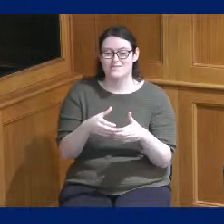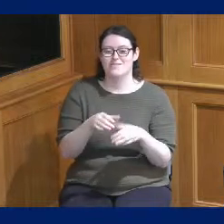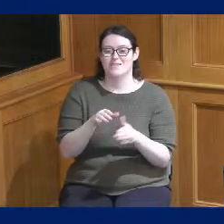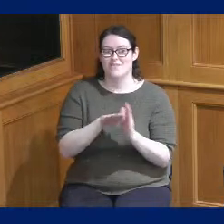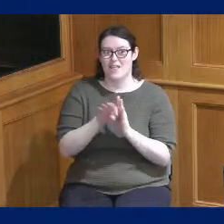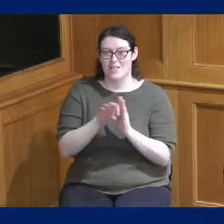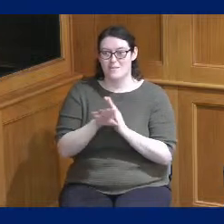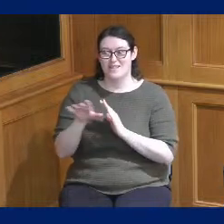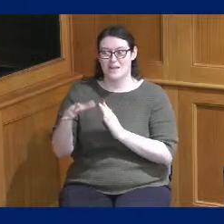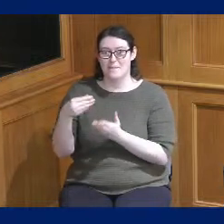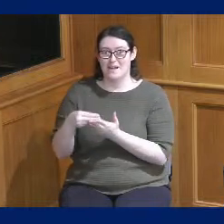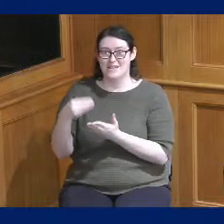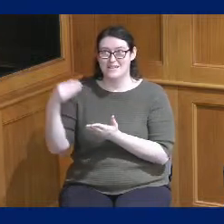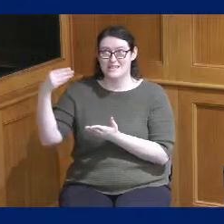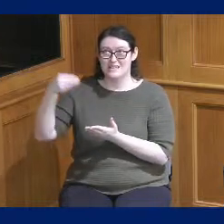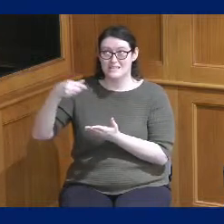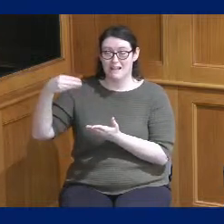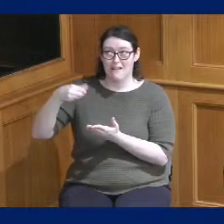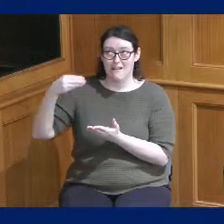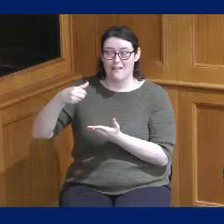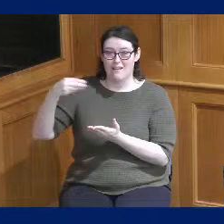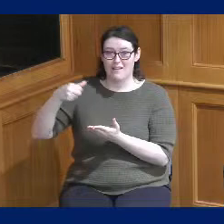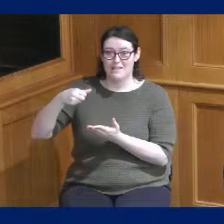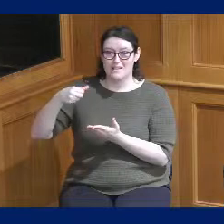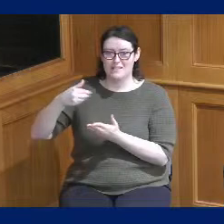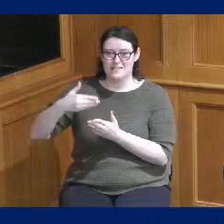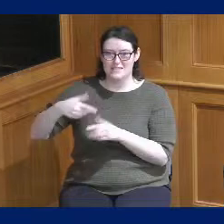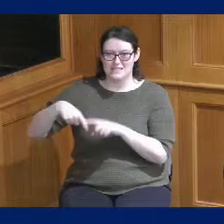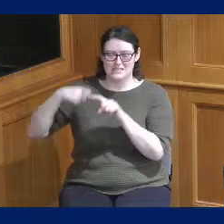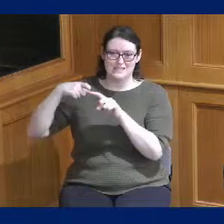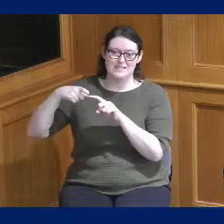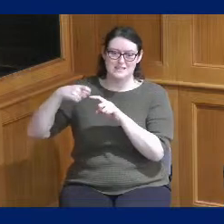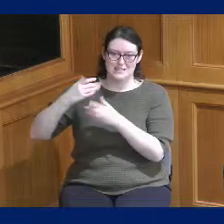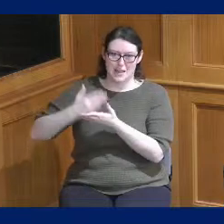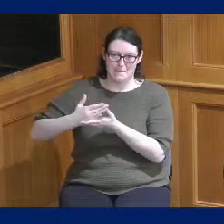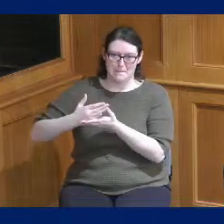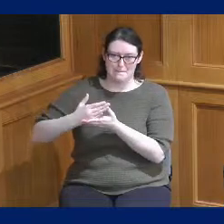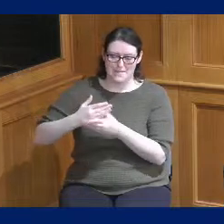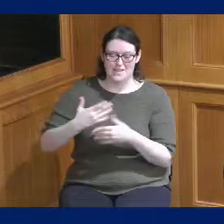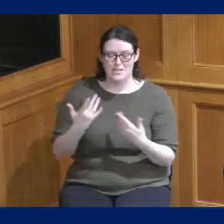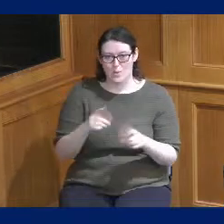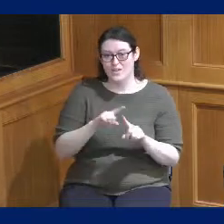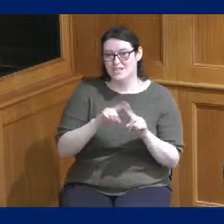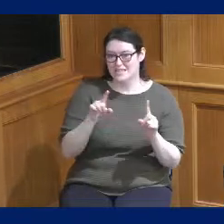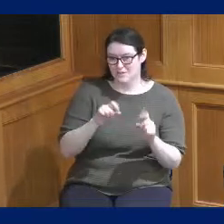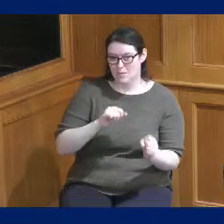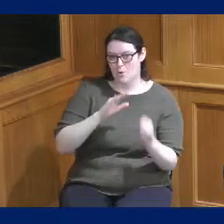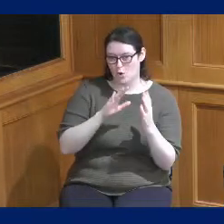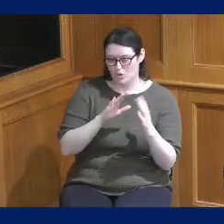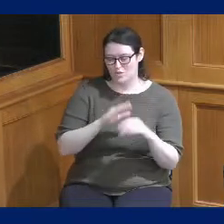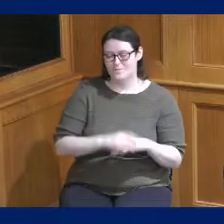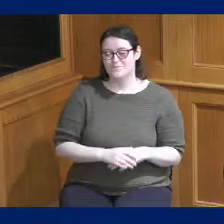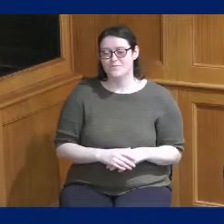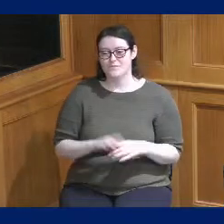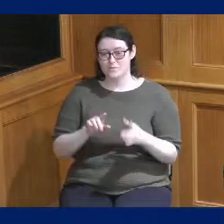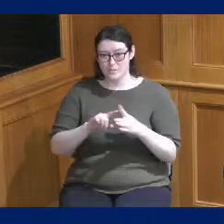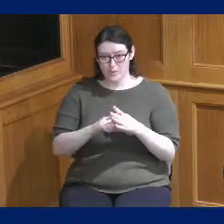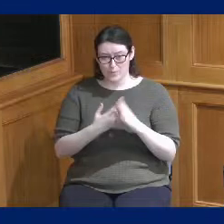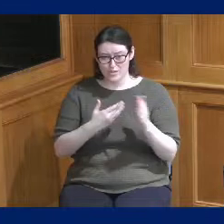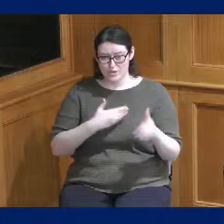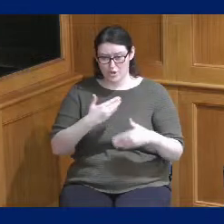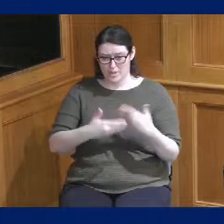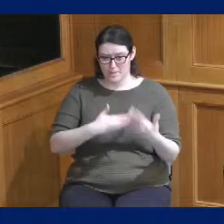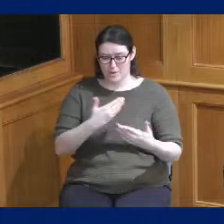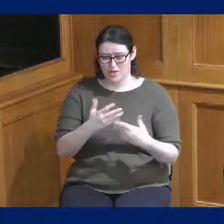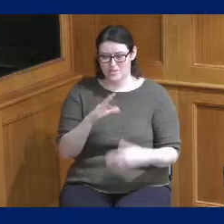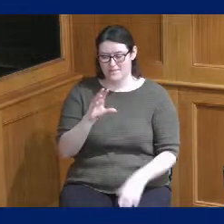to an end. So we're moving into a little bit different of an environment. We began the process in this budget with